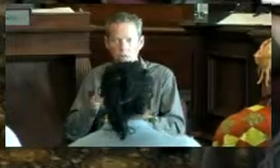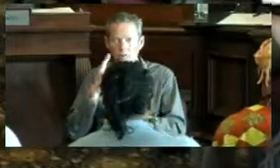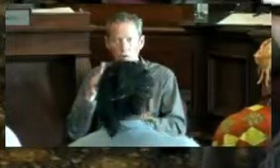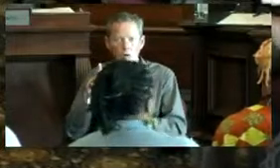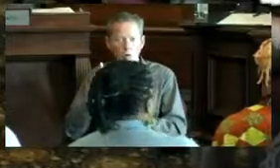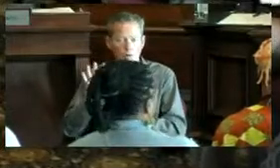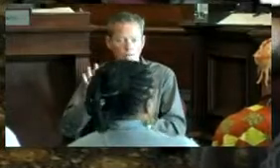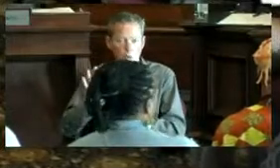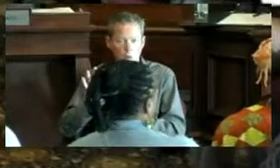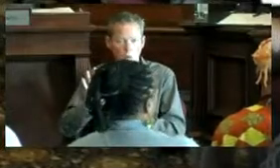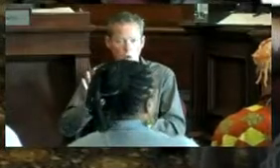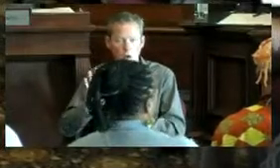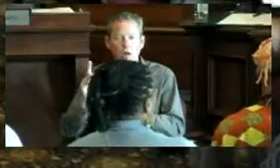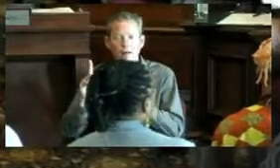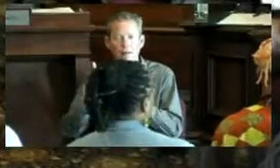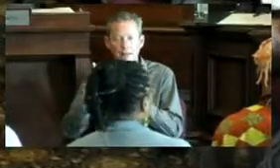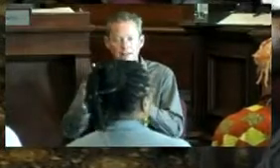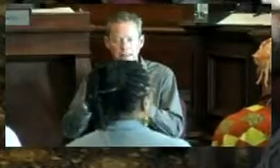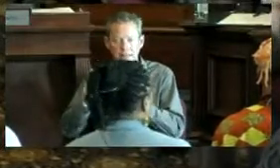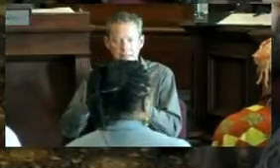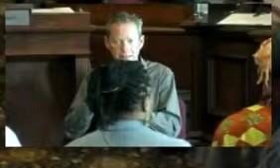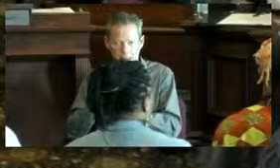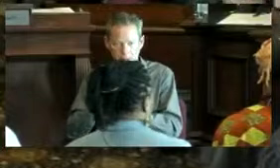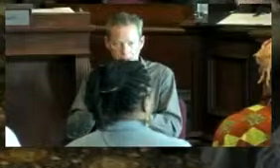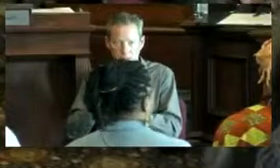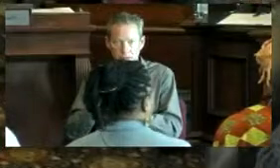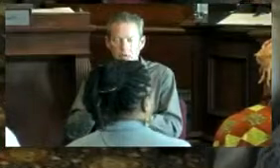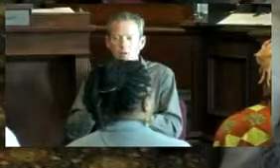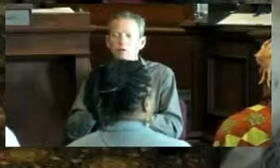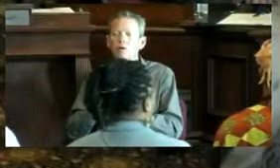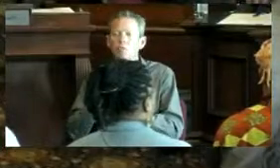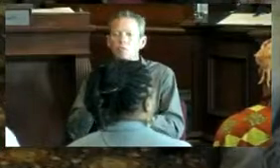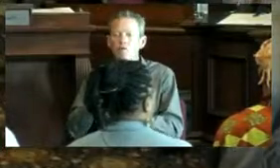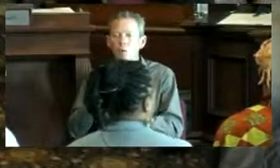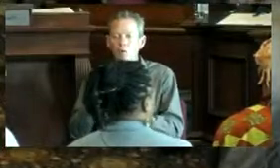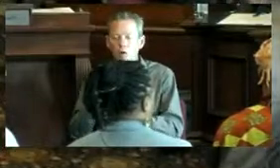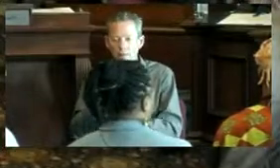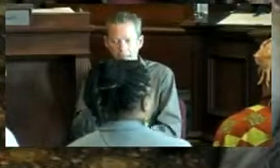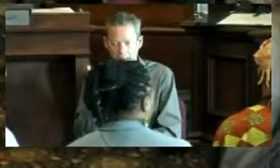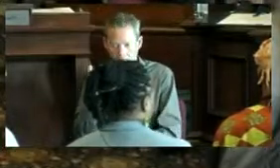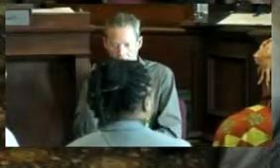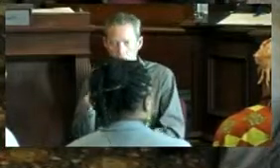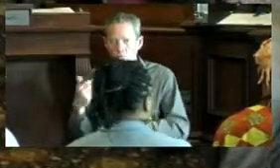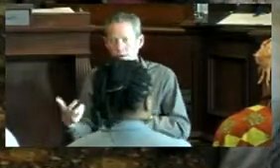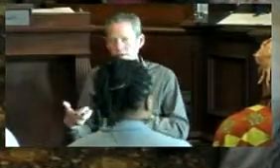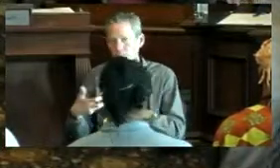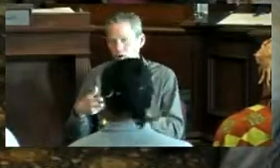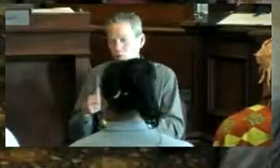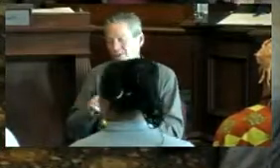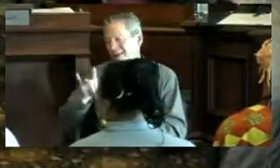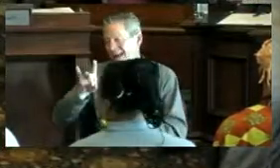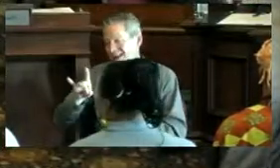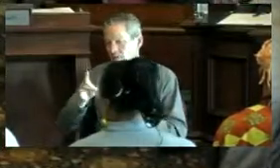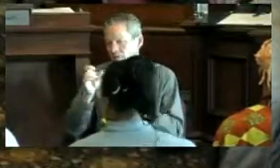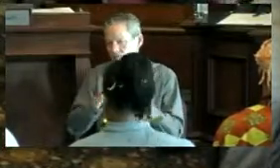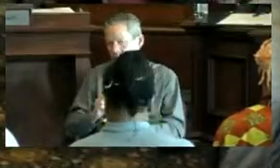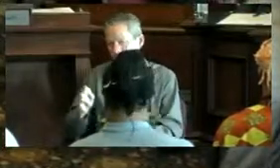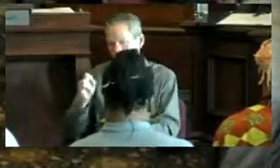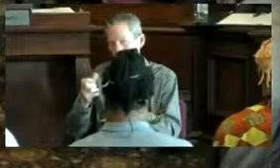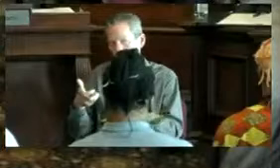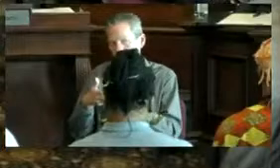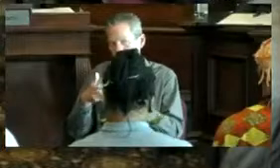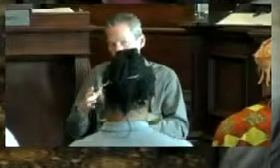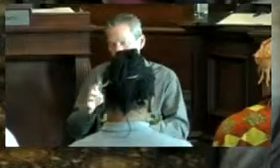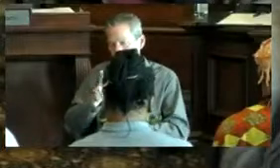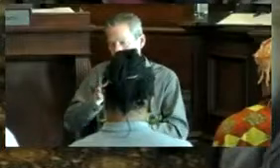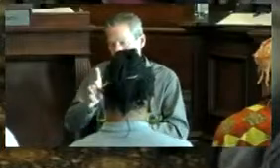4 licensing types by the deadline. We've partnered with 8 strategic partners,